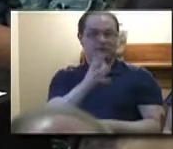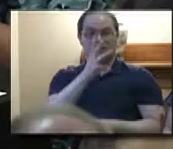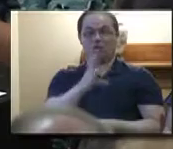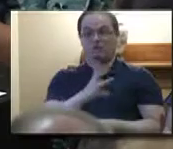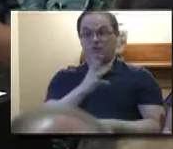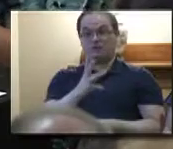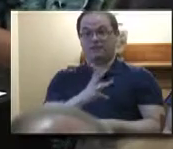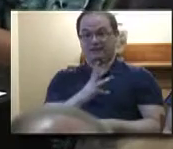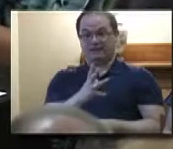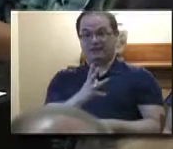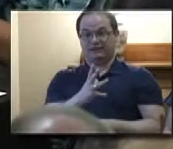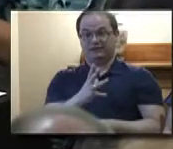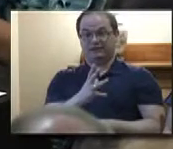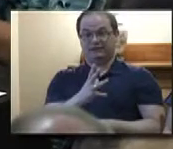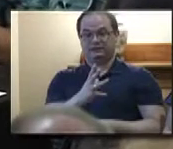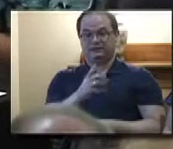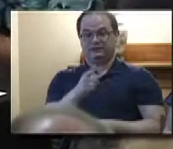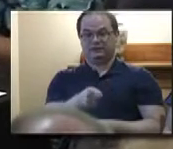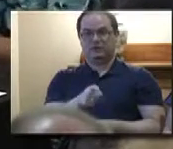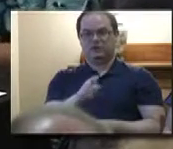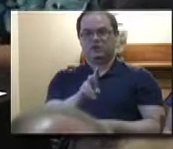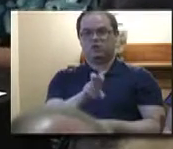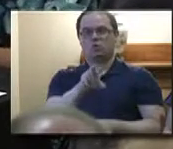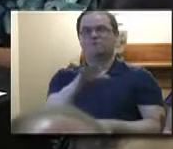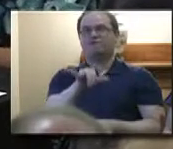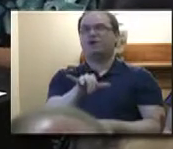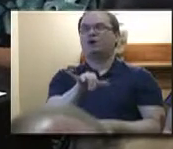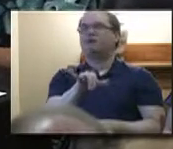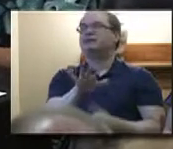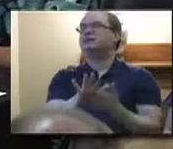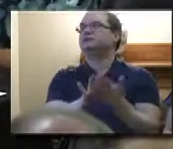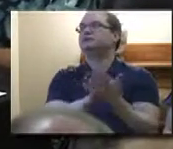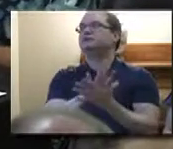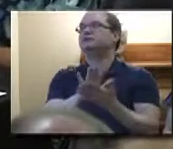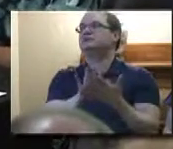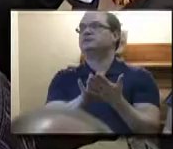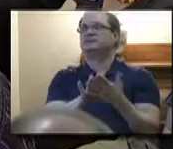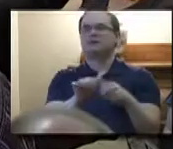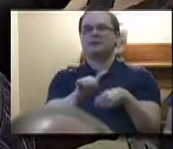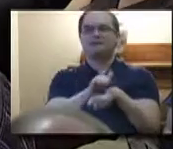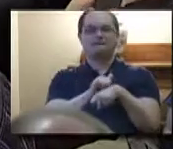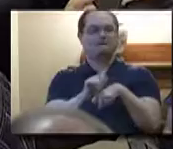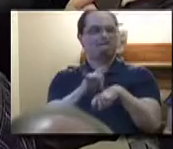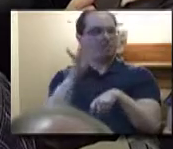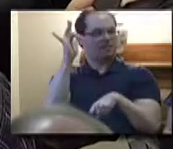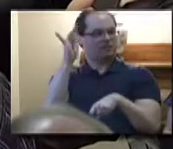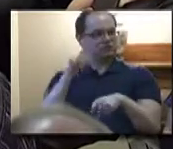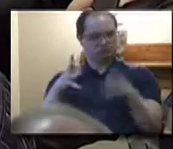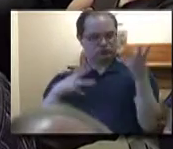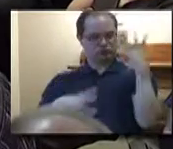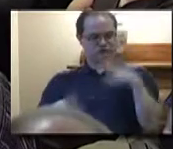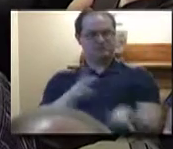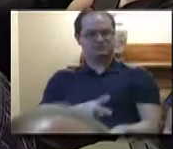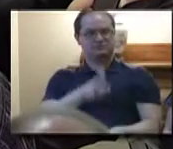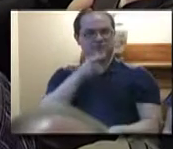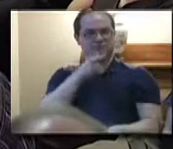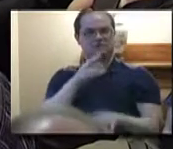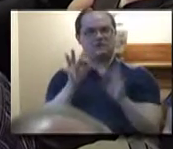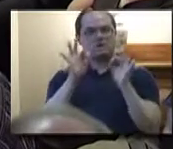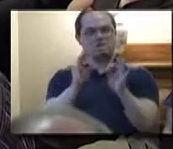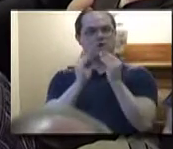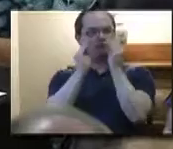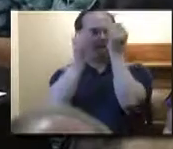the accuser was very, very polished. She was dressed to the nines, you know,